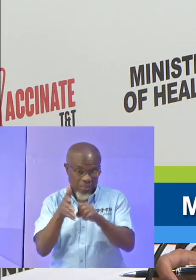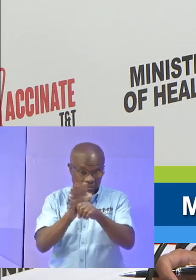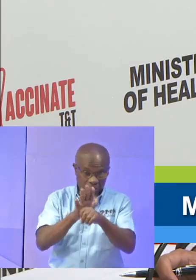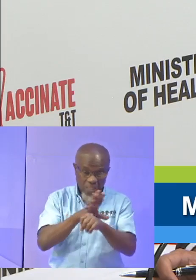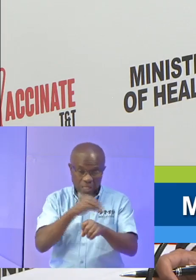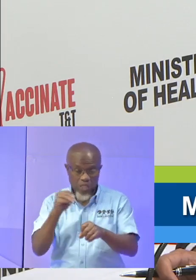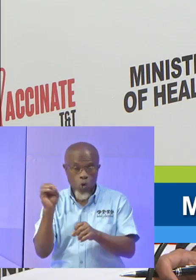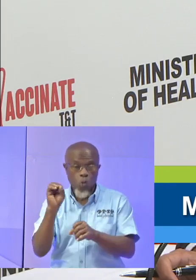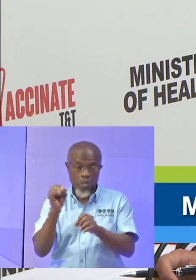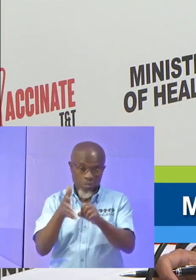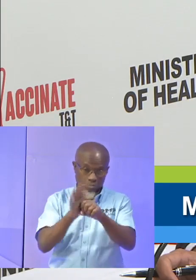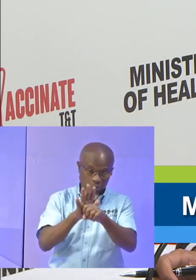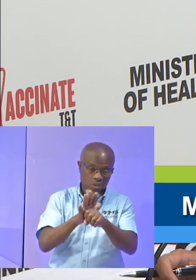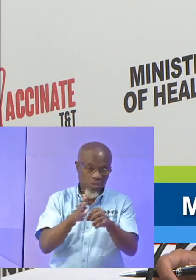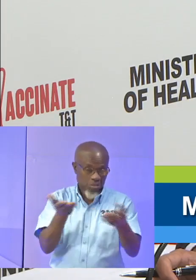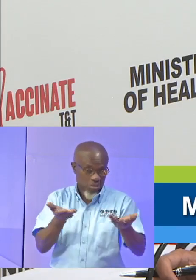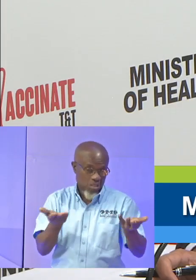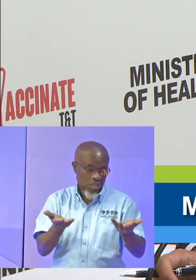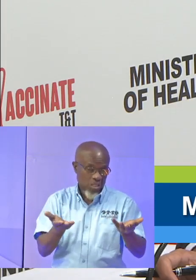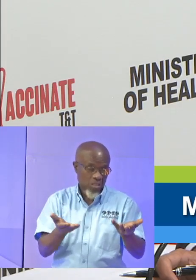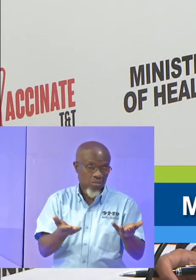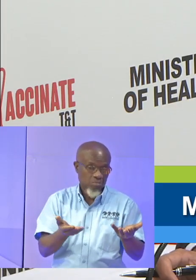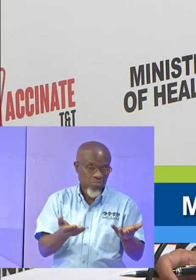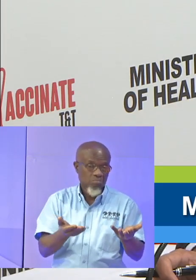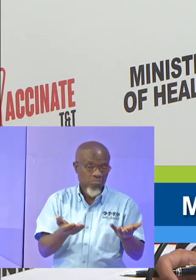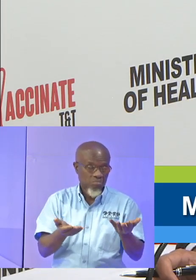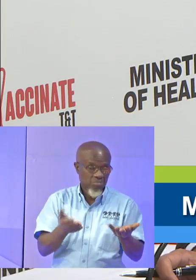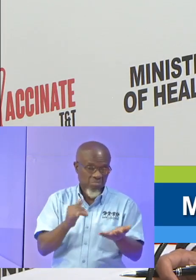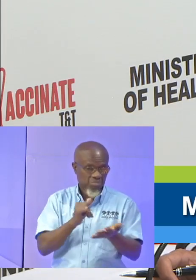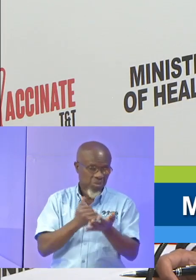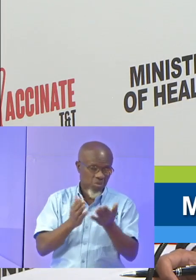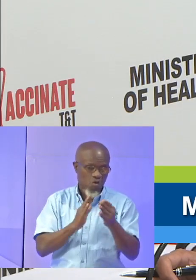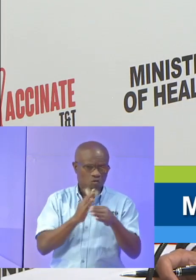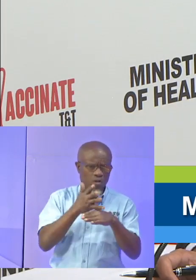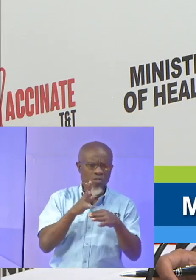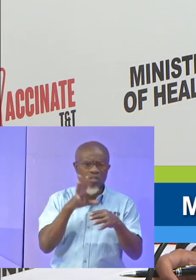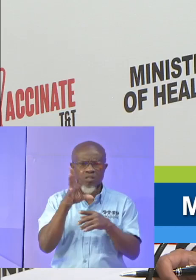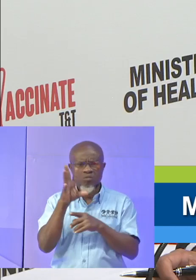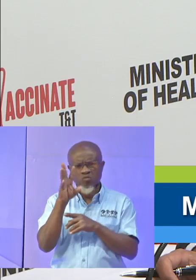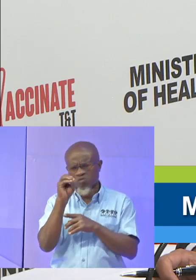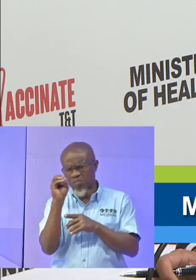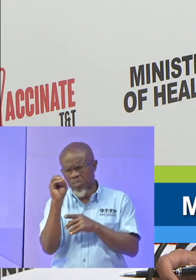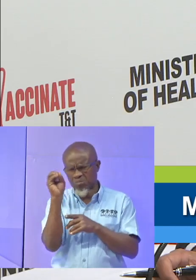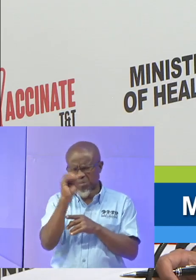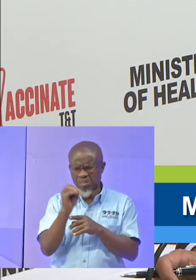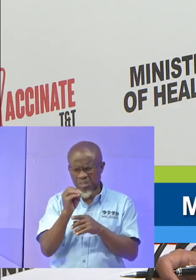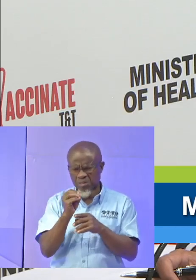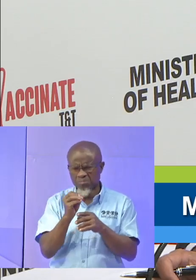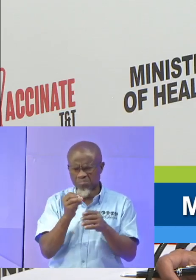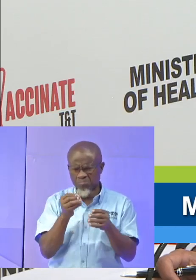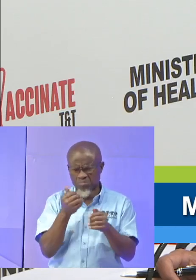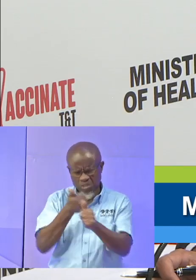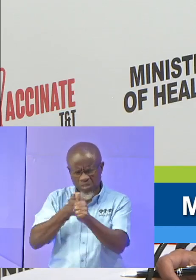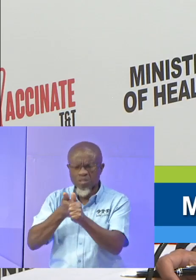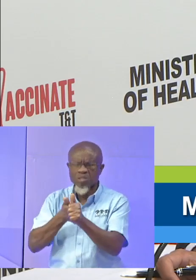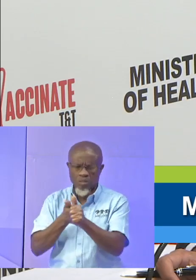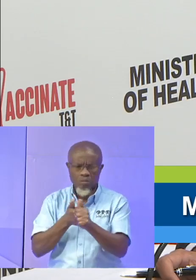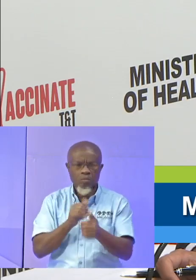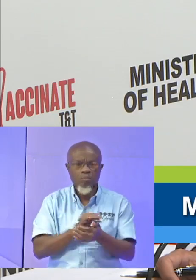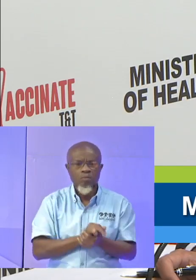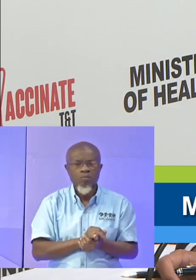just over 50% each at this point in time from what we can tell in terms of the cumulative samples that have been sequenced. So we're